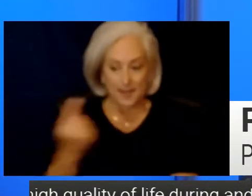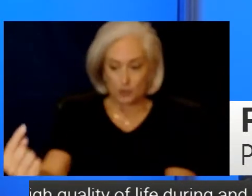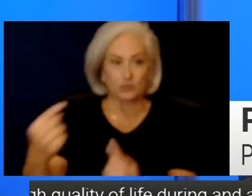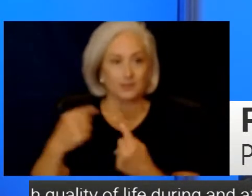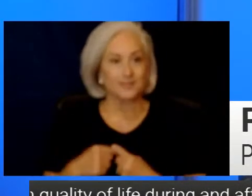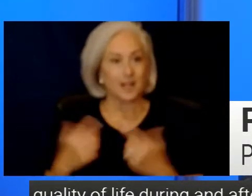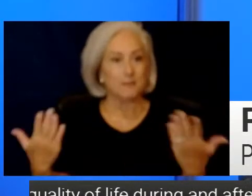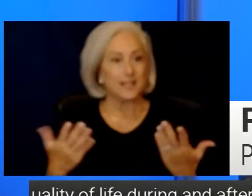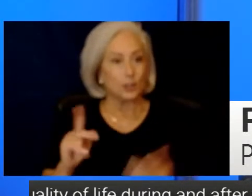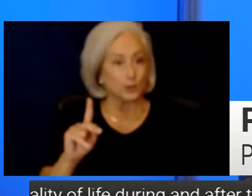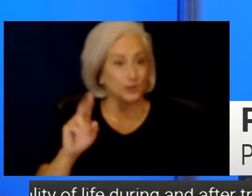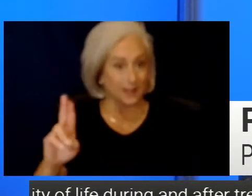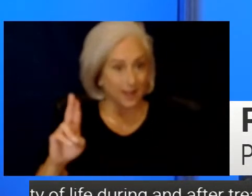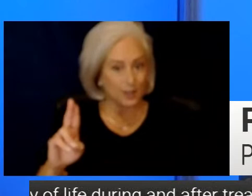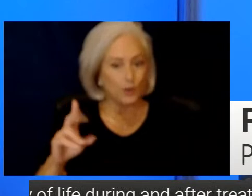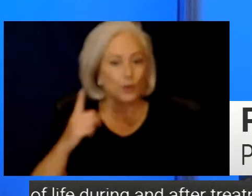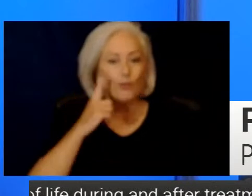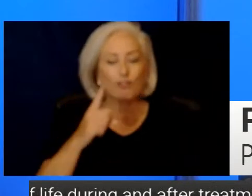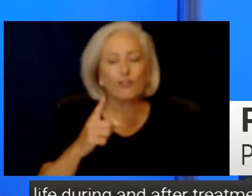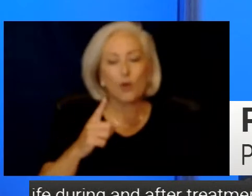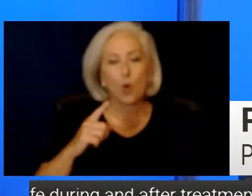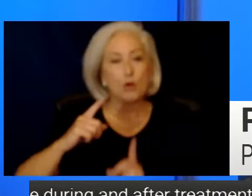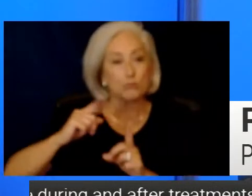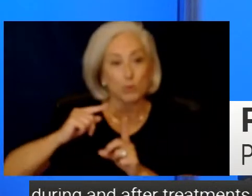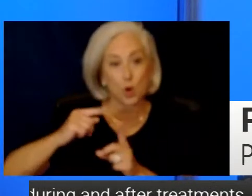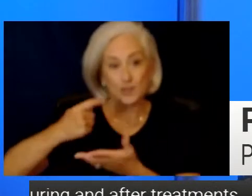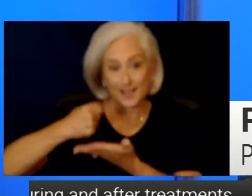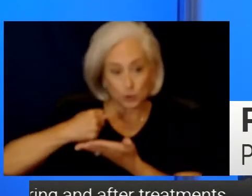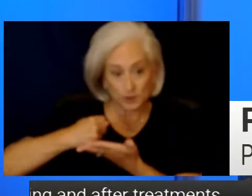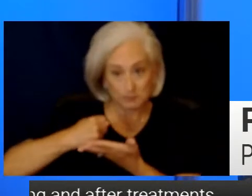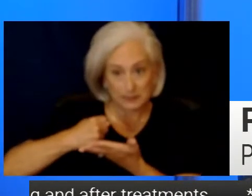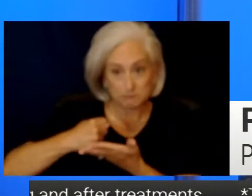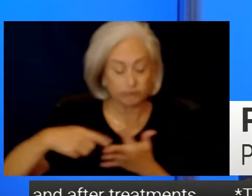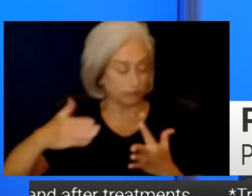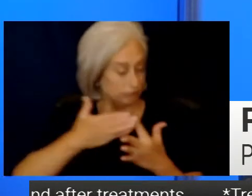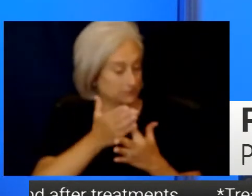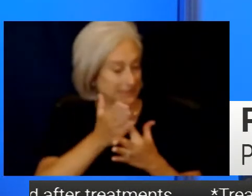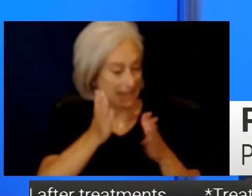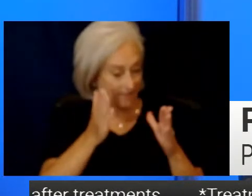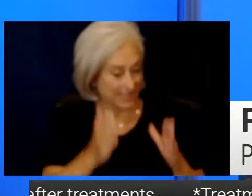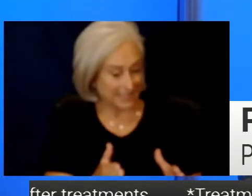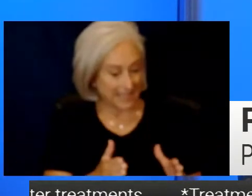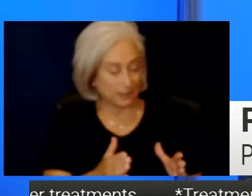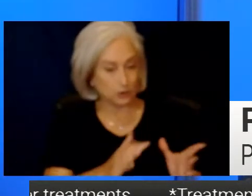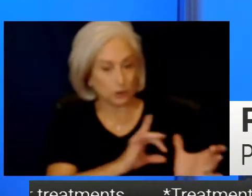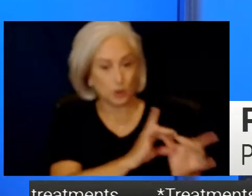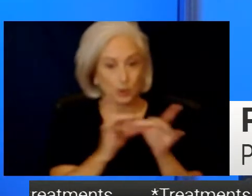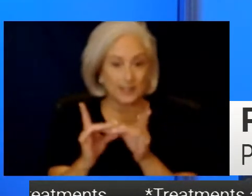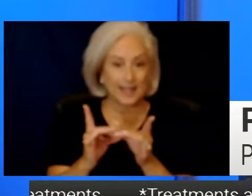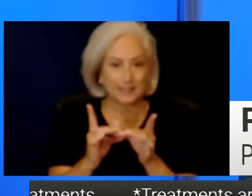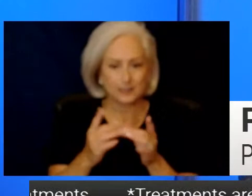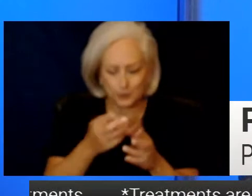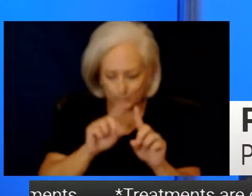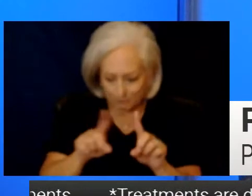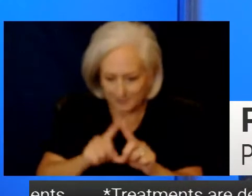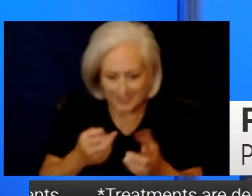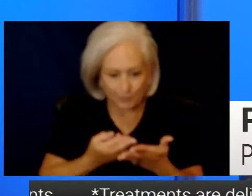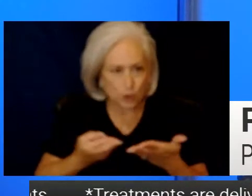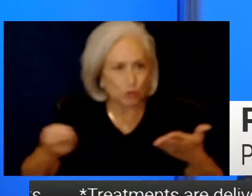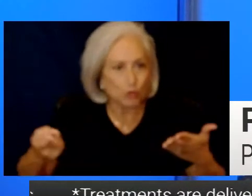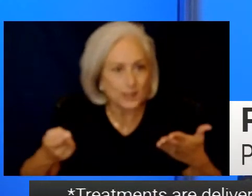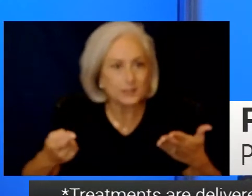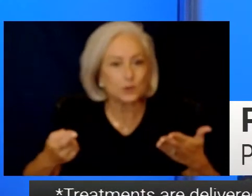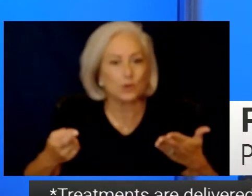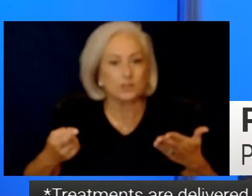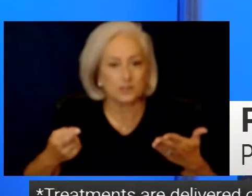Proton treatment, and with navigation and other departments, they've been tied into so many different resources that they didn't know exist, and they really get this